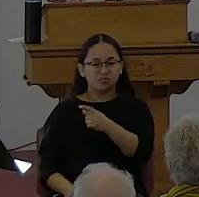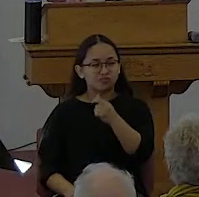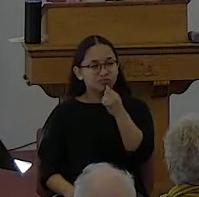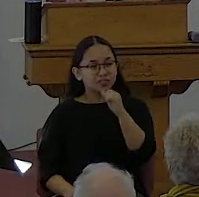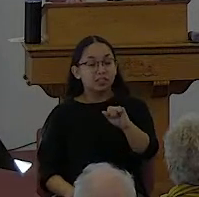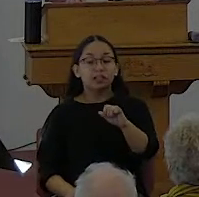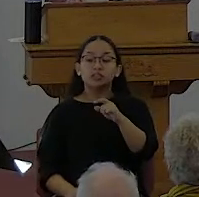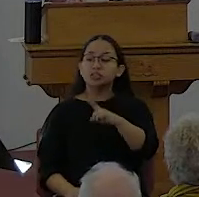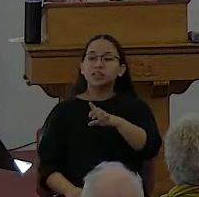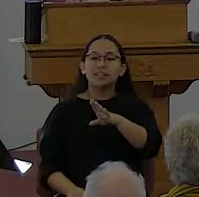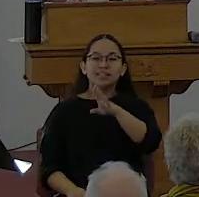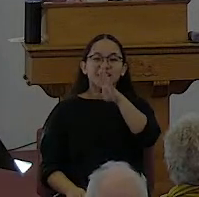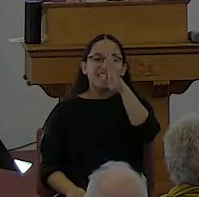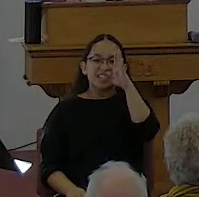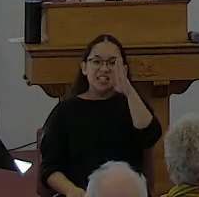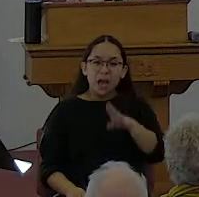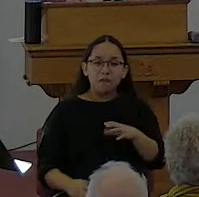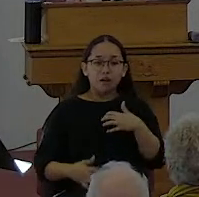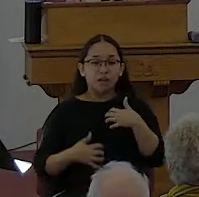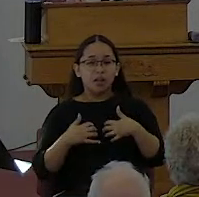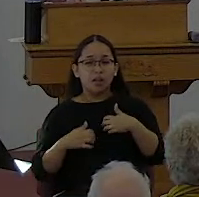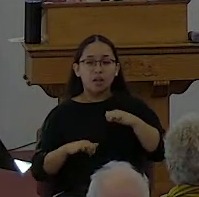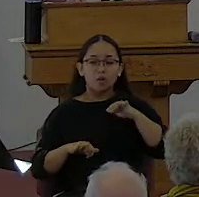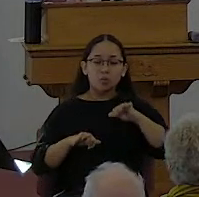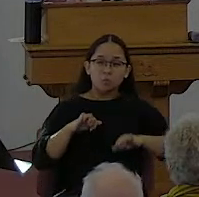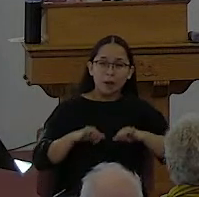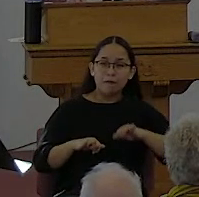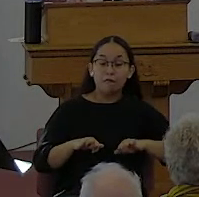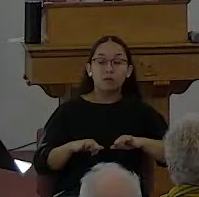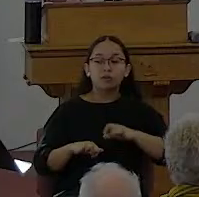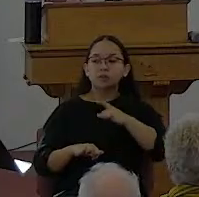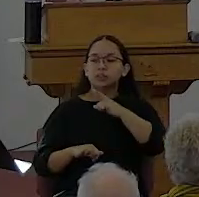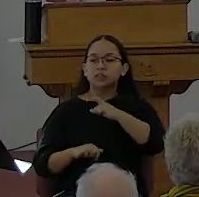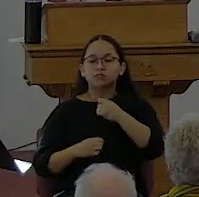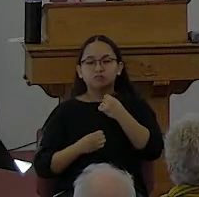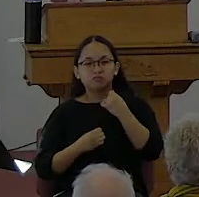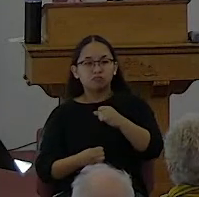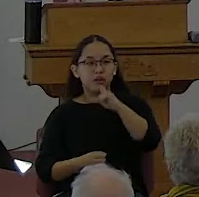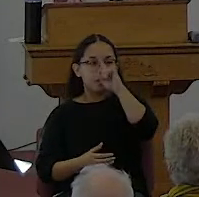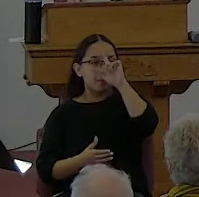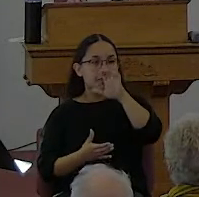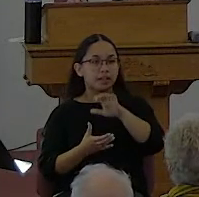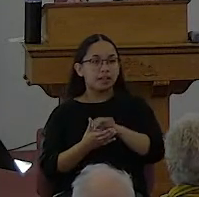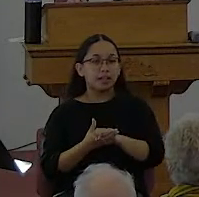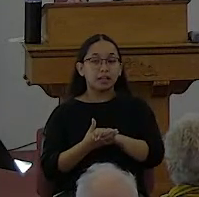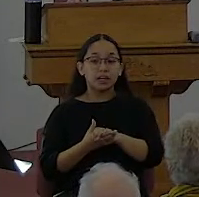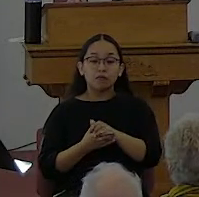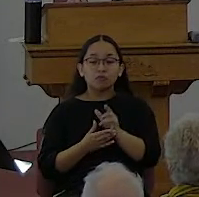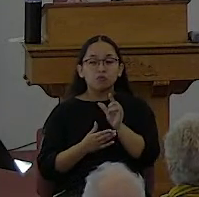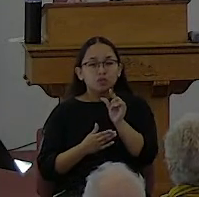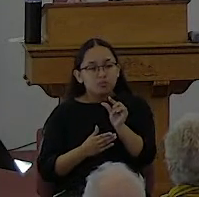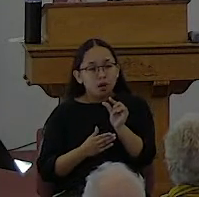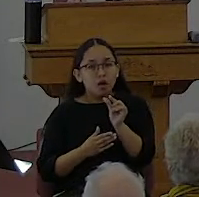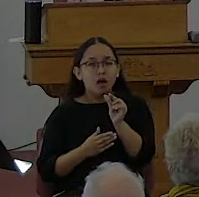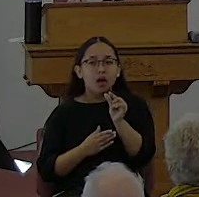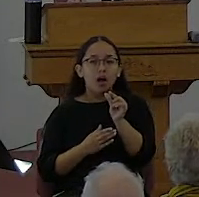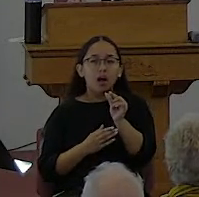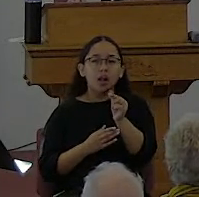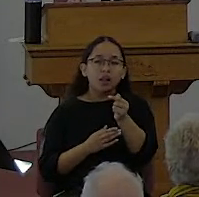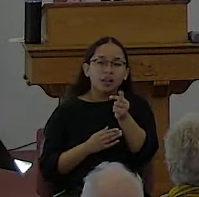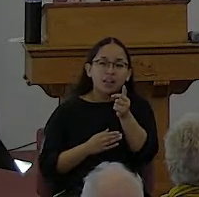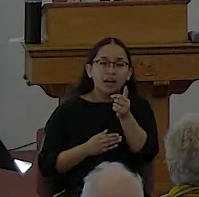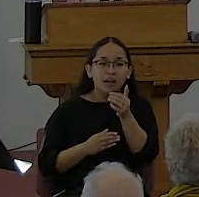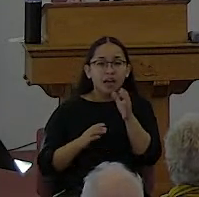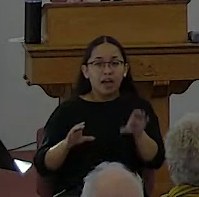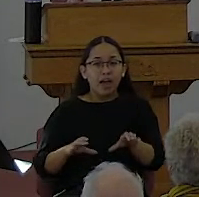She never wavered from the belief that through small acts, the world